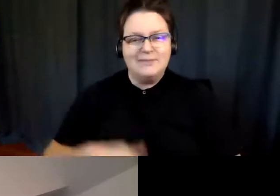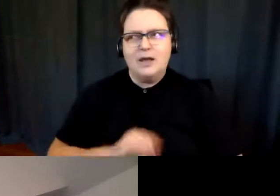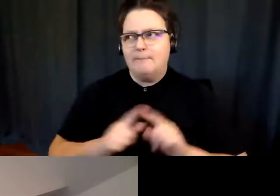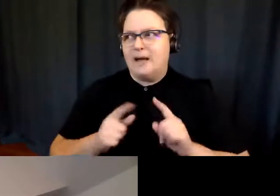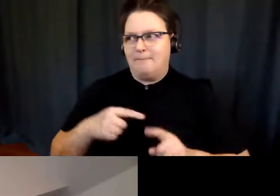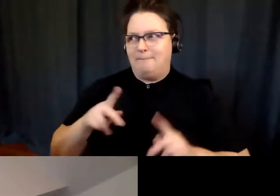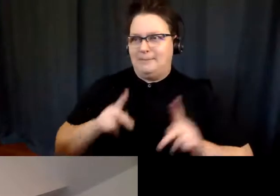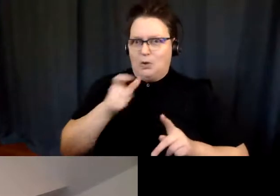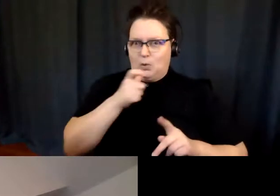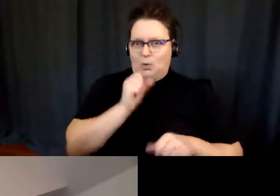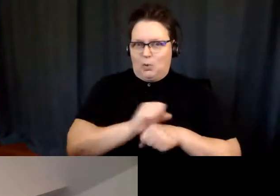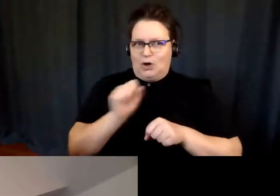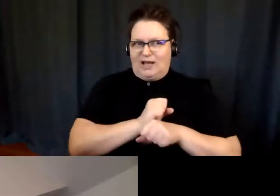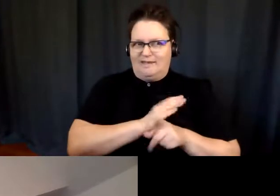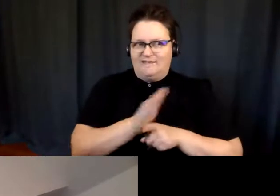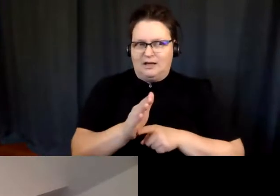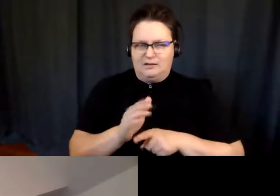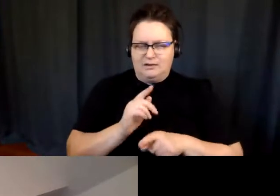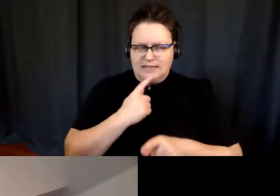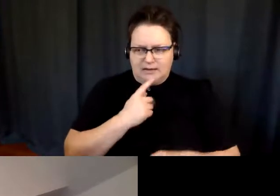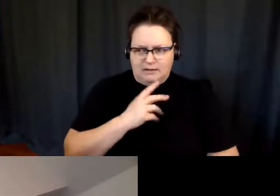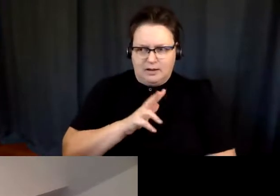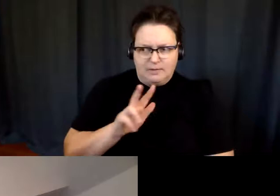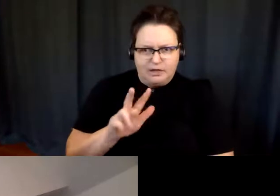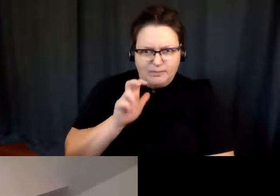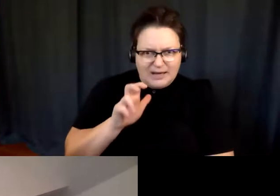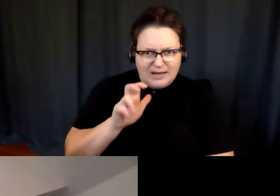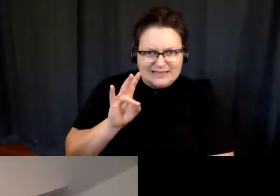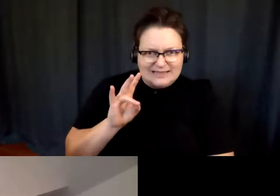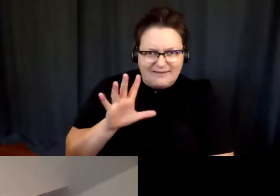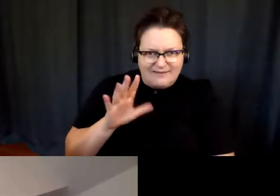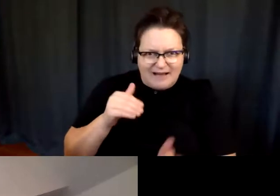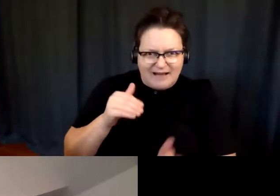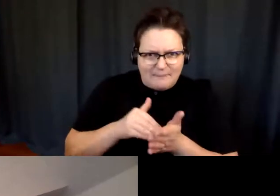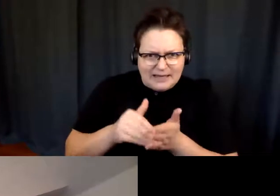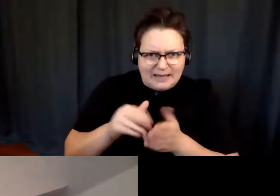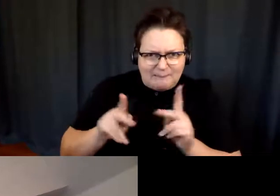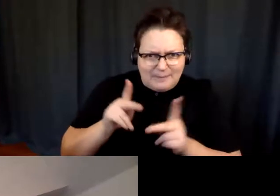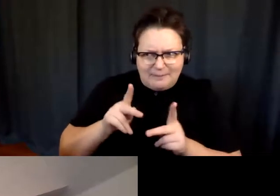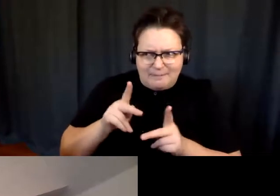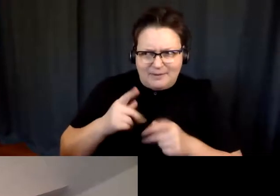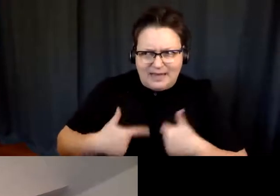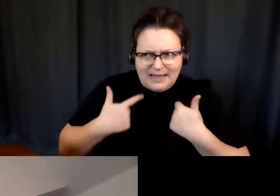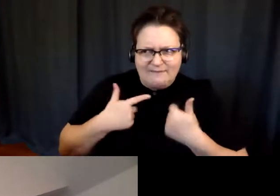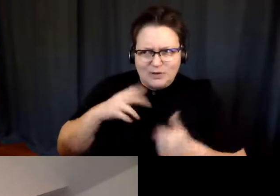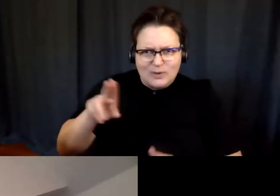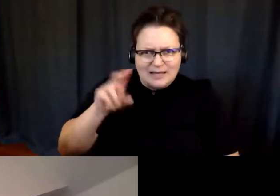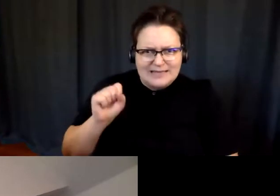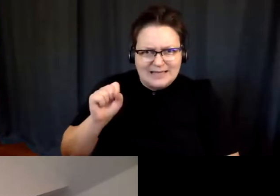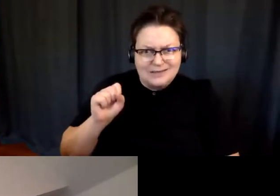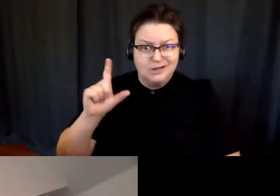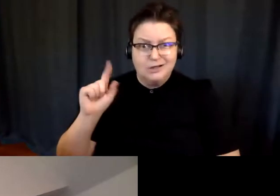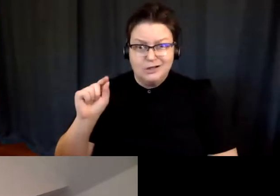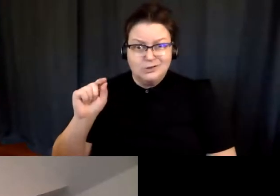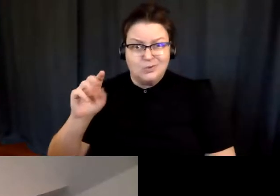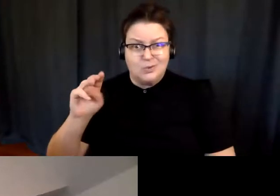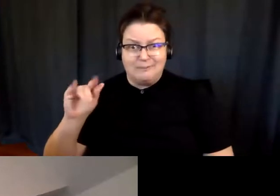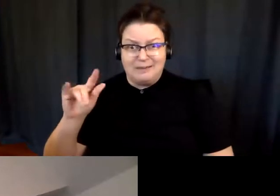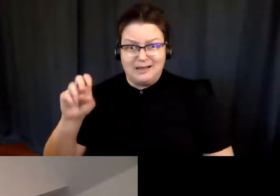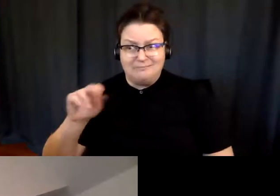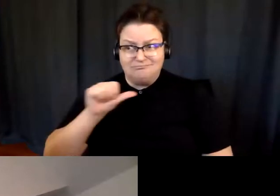are 375 million people in the United States. 20 million doses is